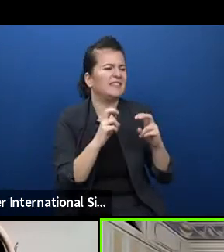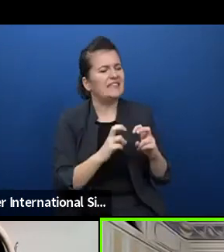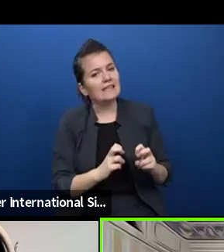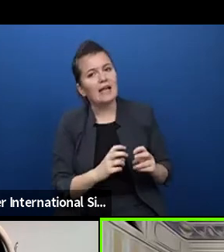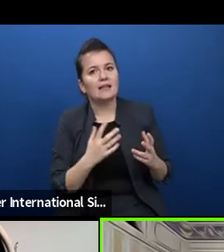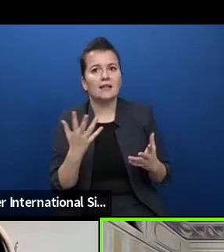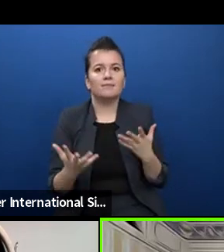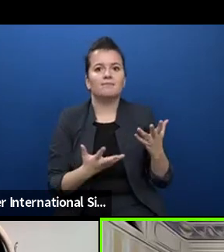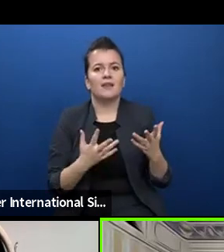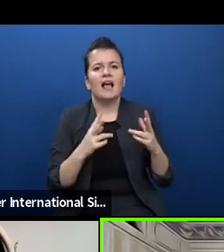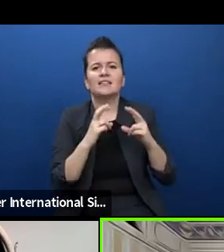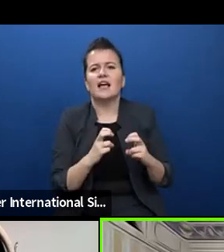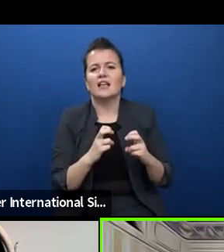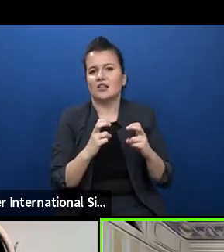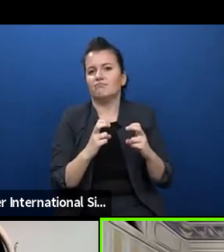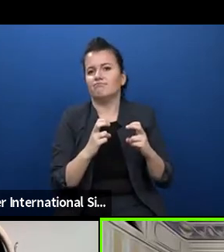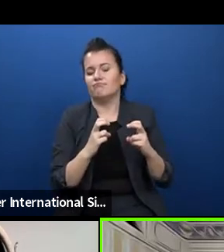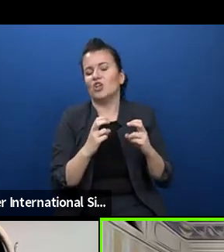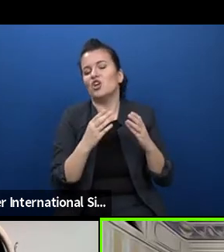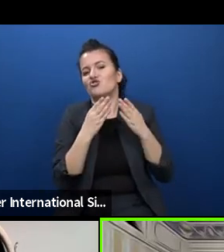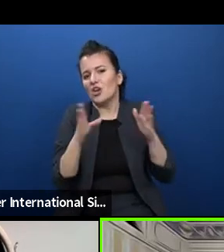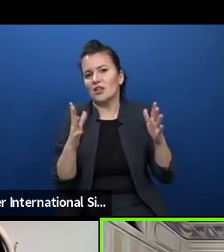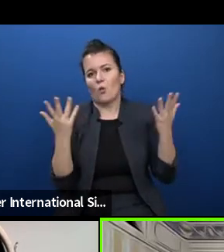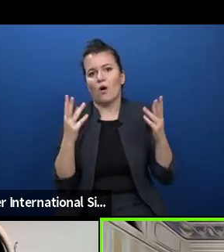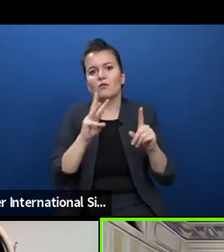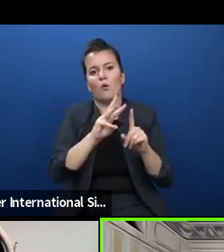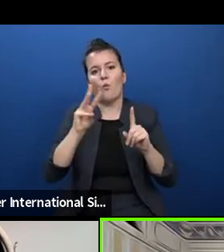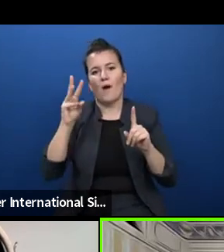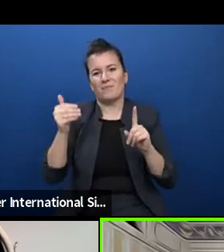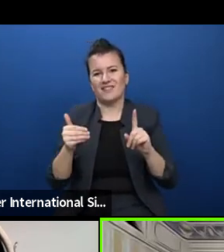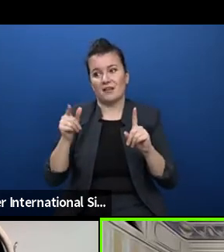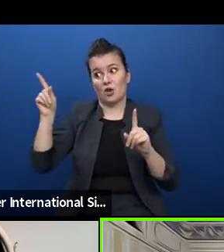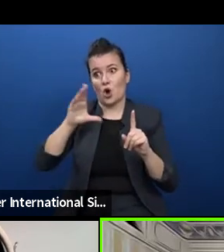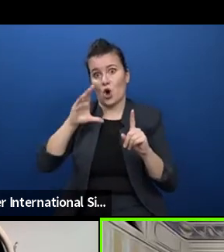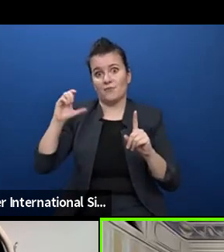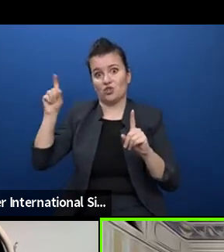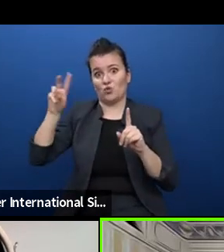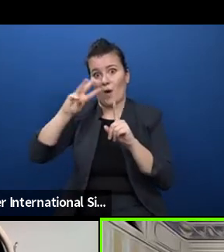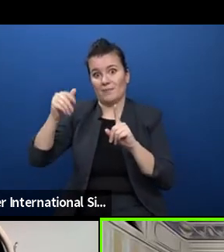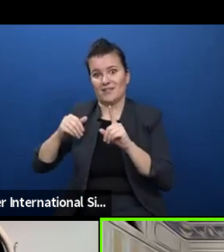in many cases published online by the commission, but